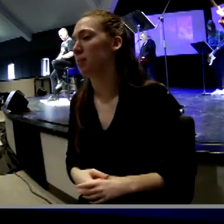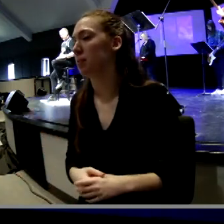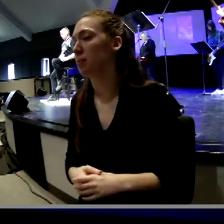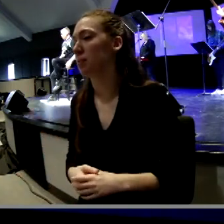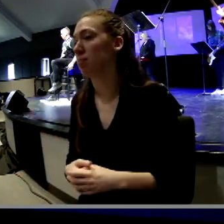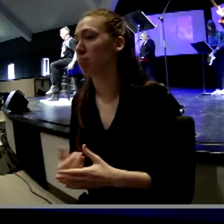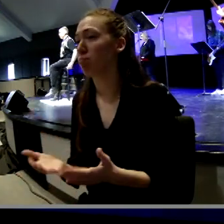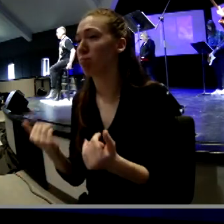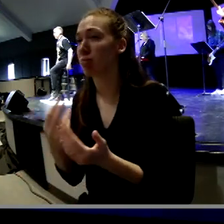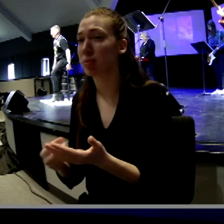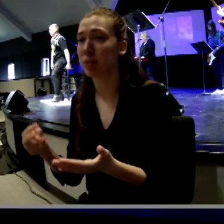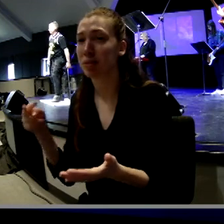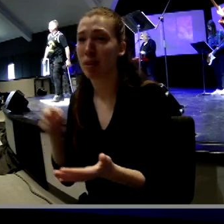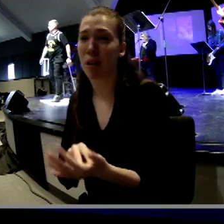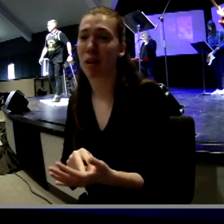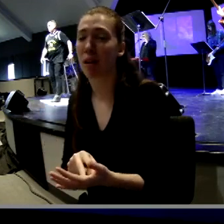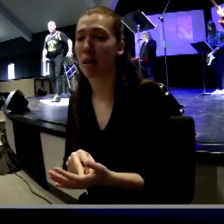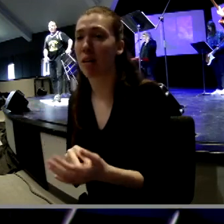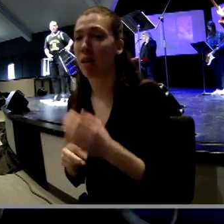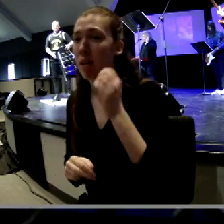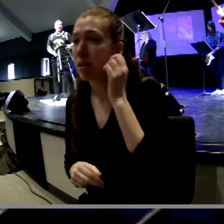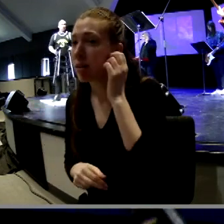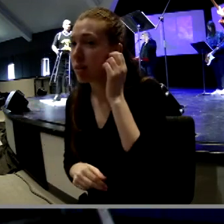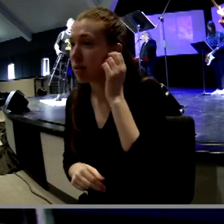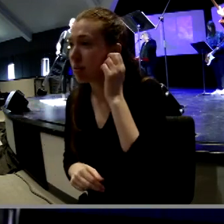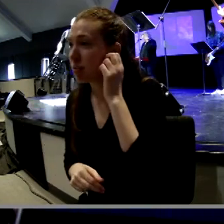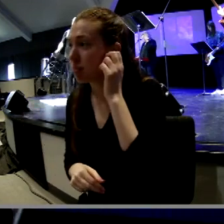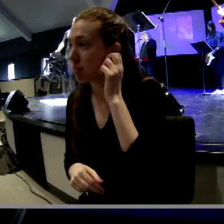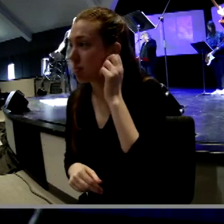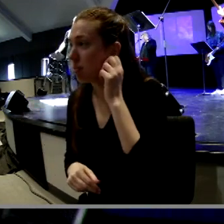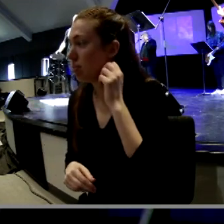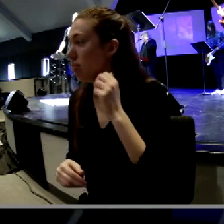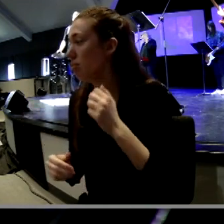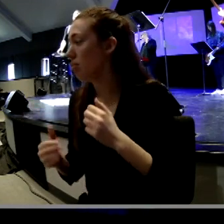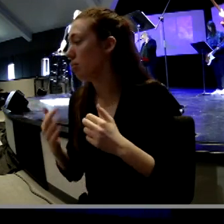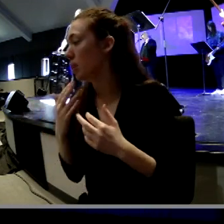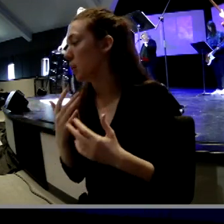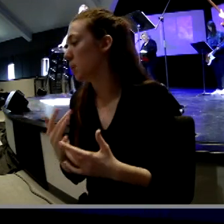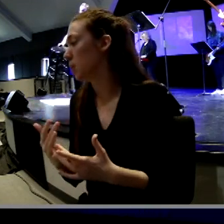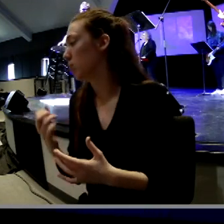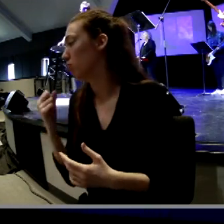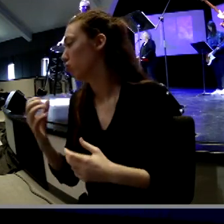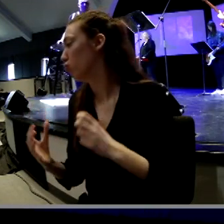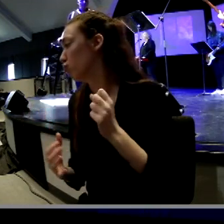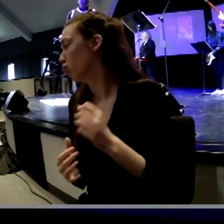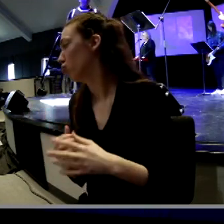Why don't you stand with me right where you're at and sing this song as Brian comes.